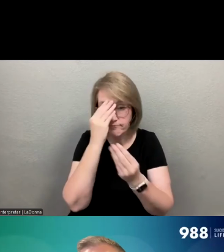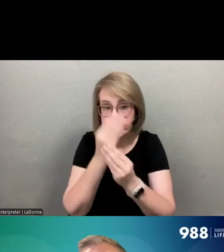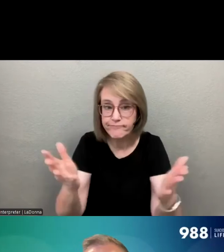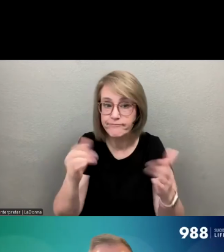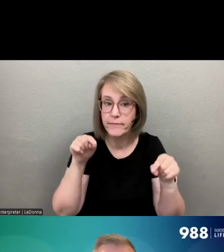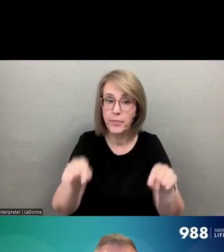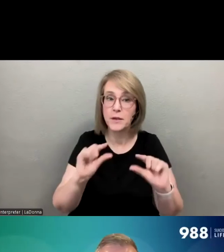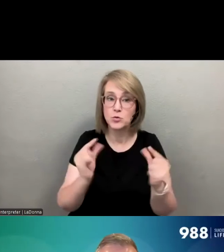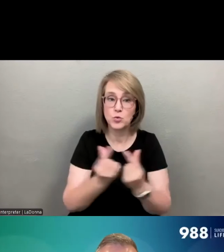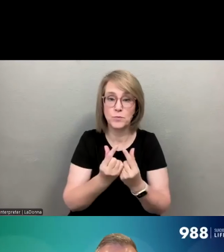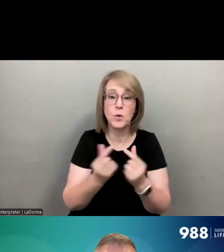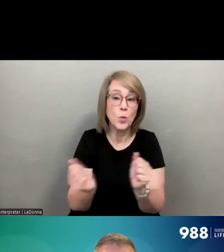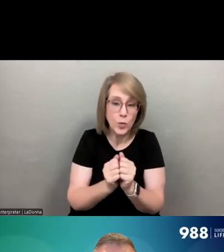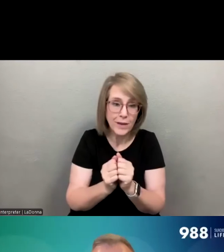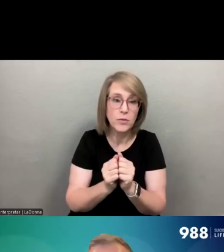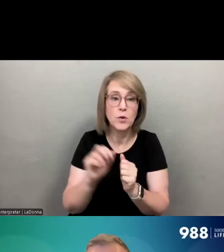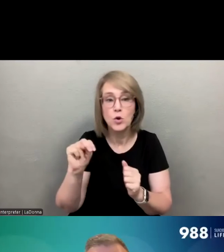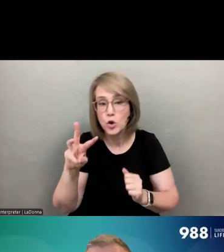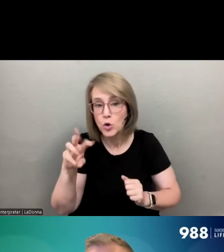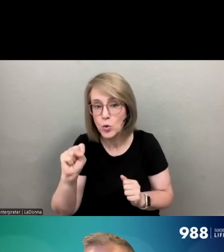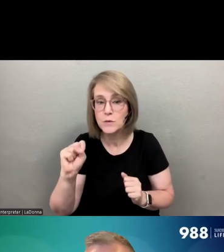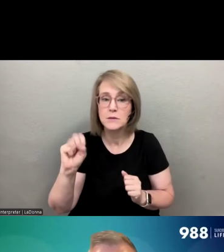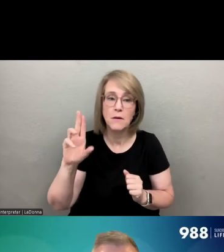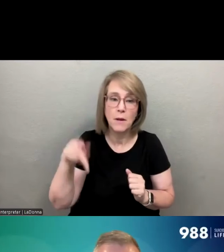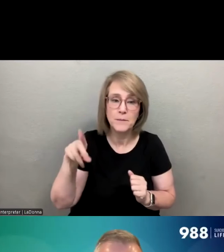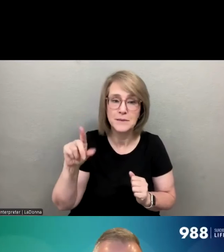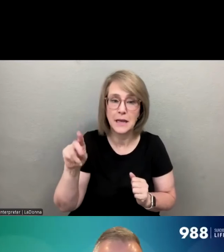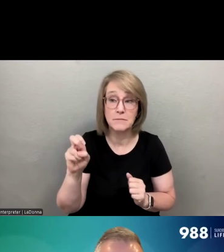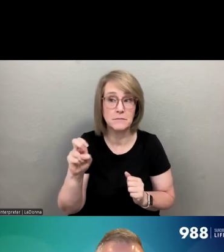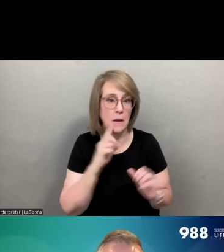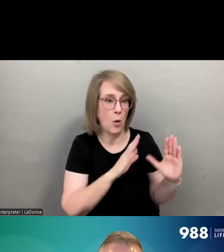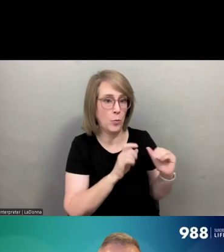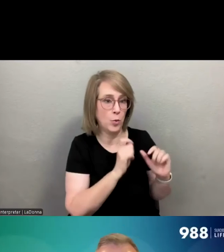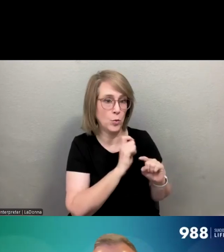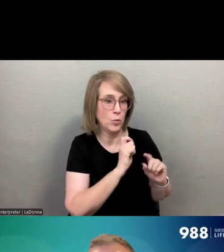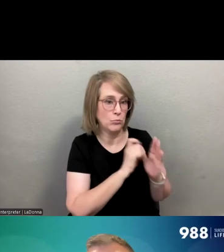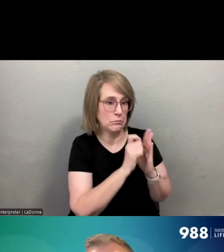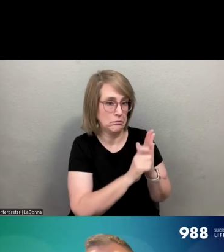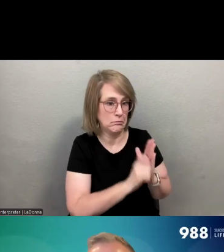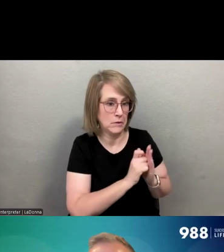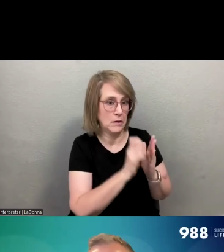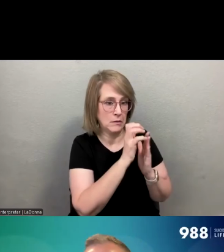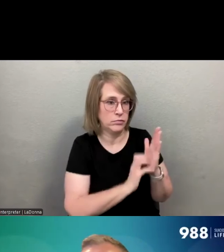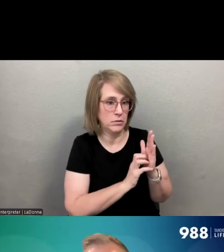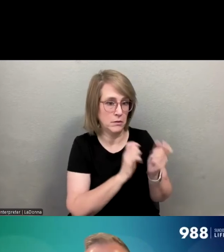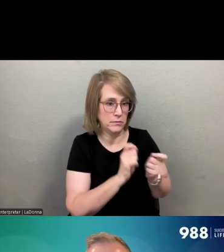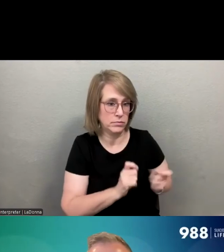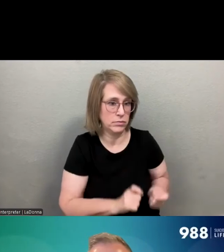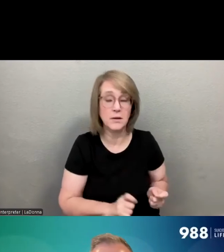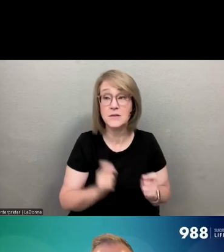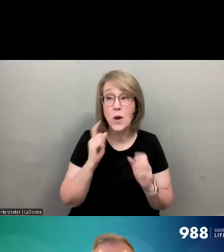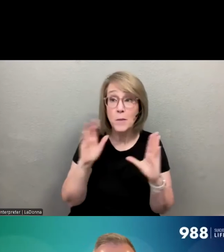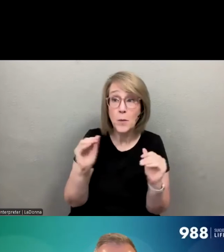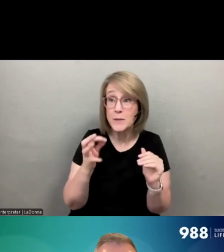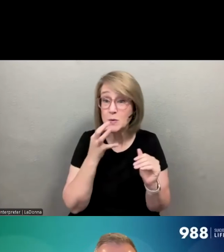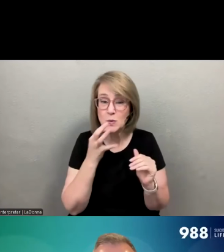group with updates. I imagine we are working very quickly, so I imagine this is going to be on the order of weeks rather than